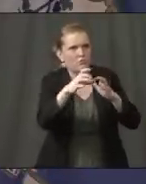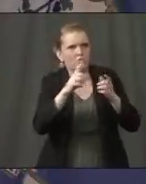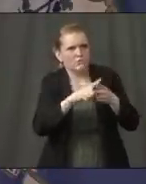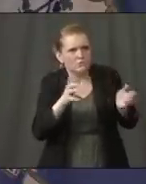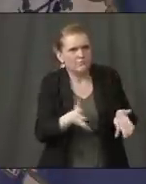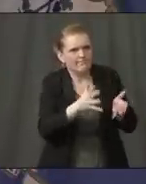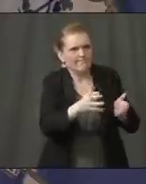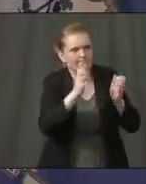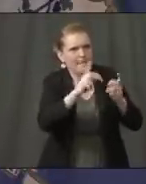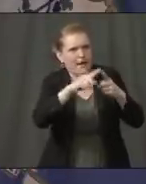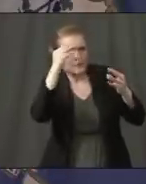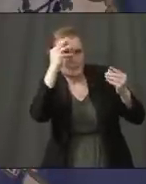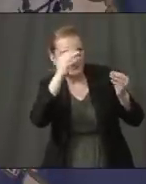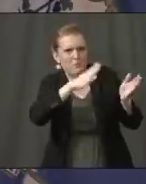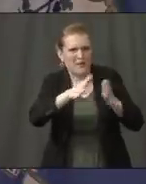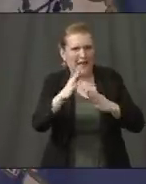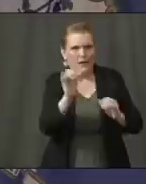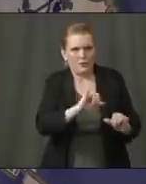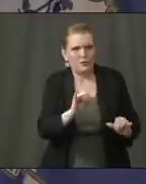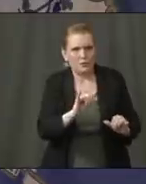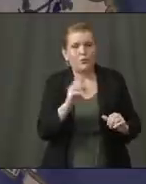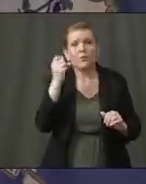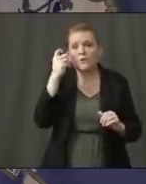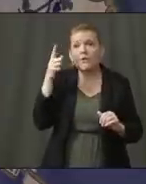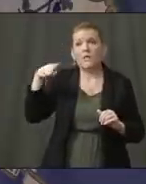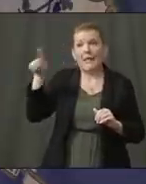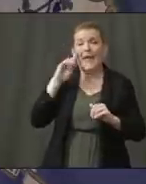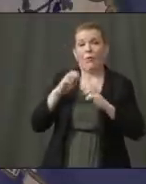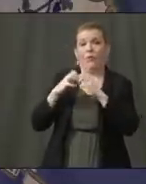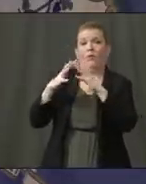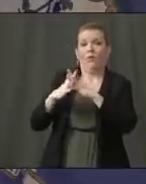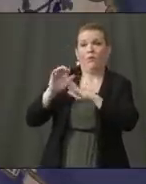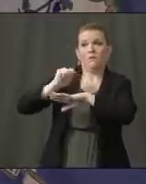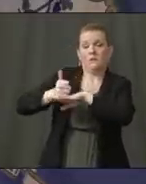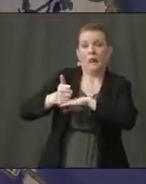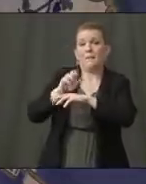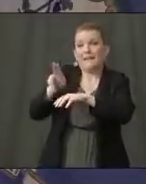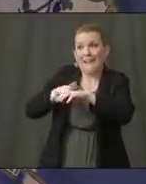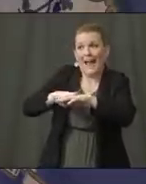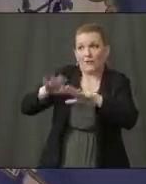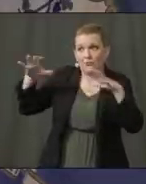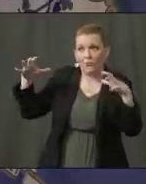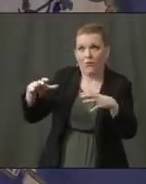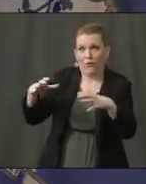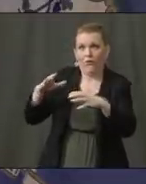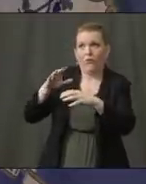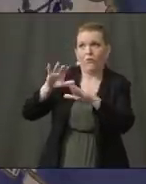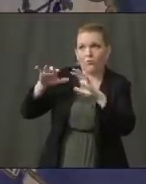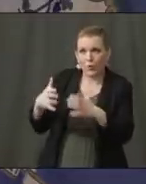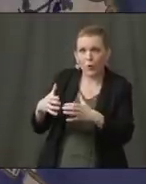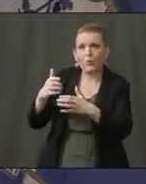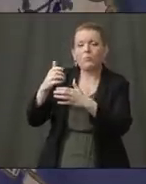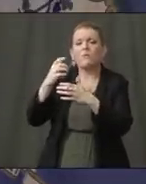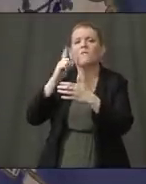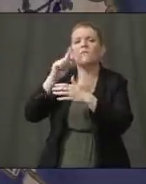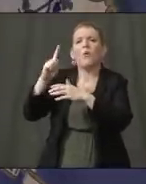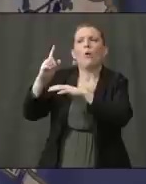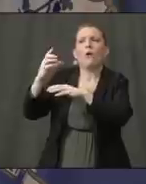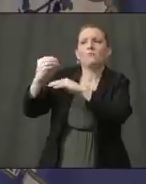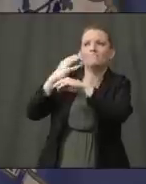to help at least give our states guidelines in terms of testing and other protocols so we can better consolidate what we're trying to